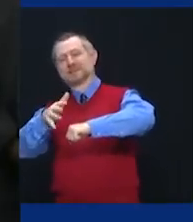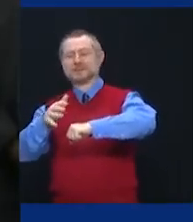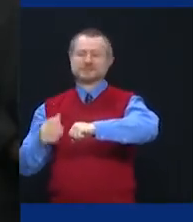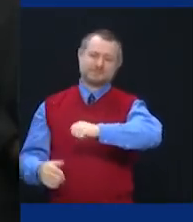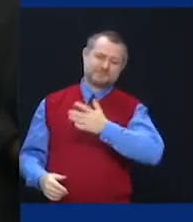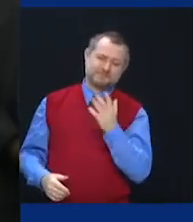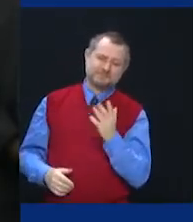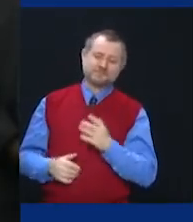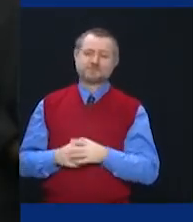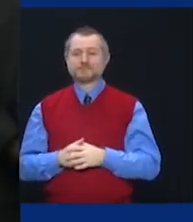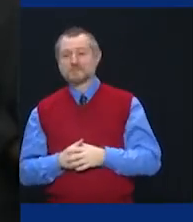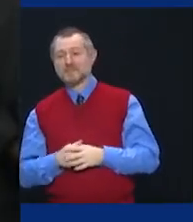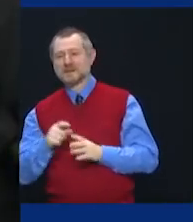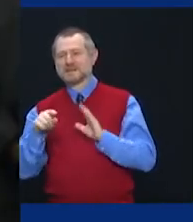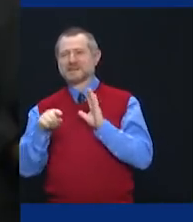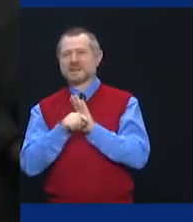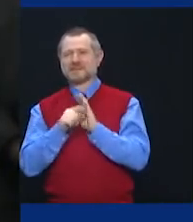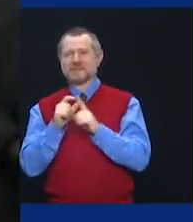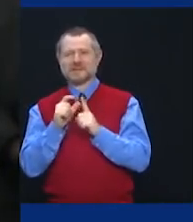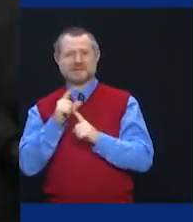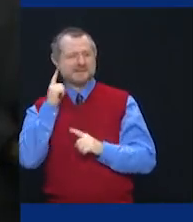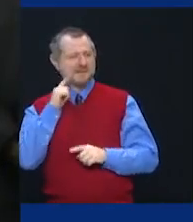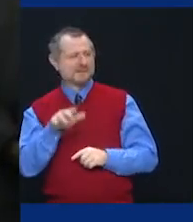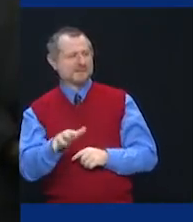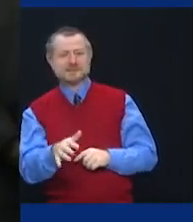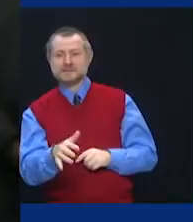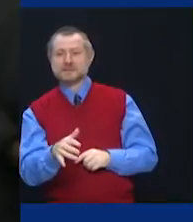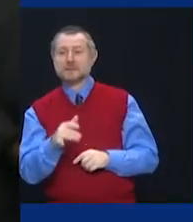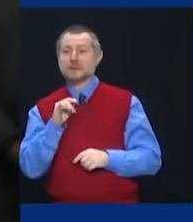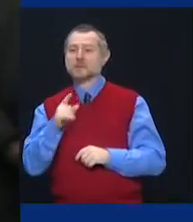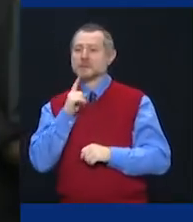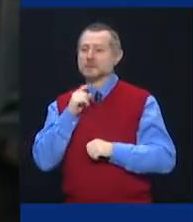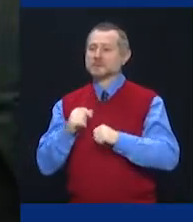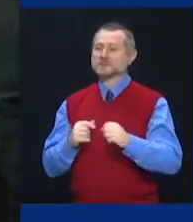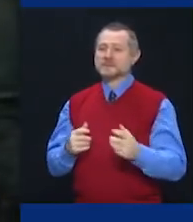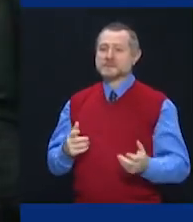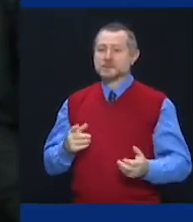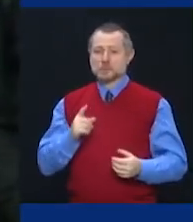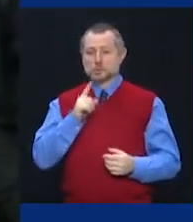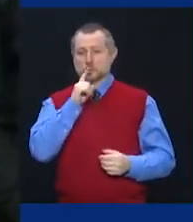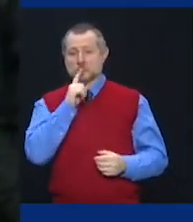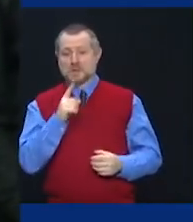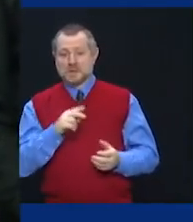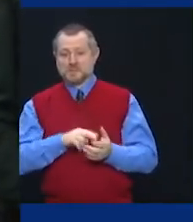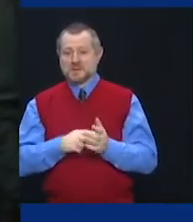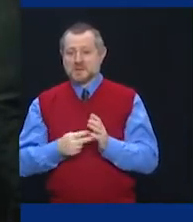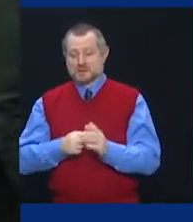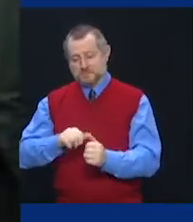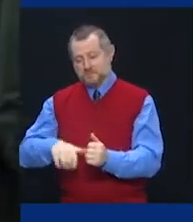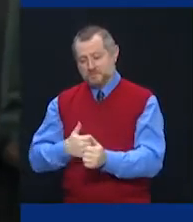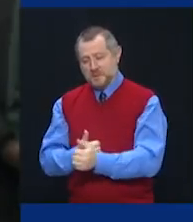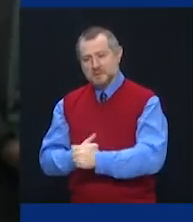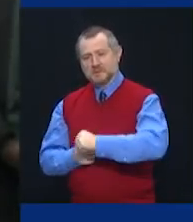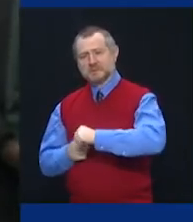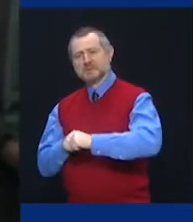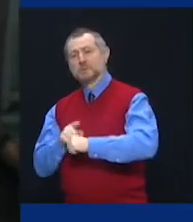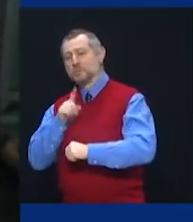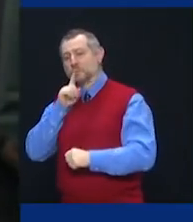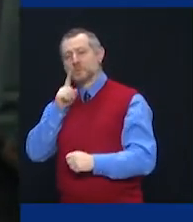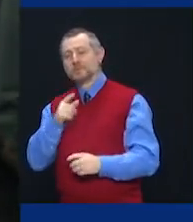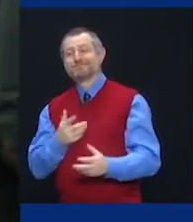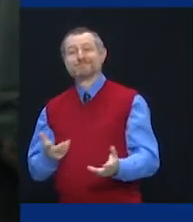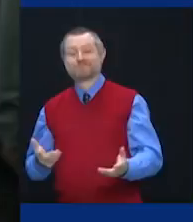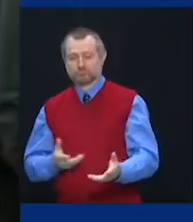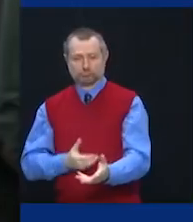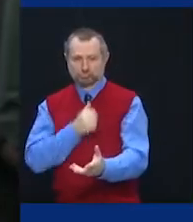word, hesitancy. It's not hesitancy. Call it what it is. It's a lack of trust. It's